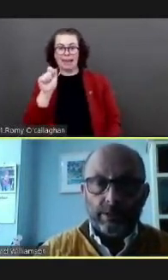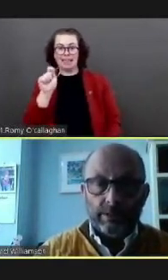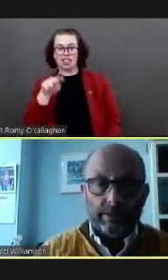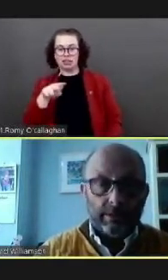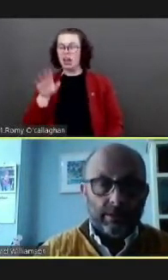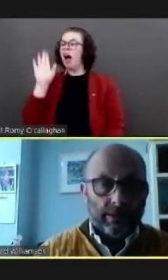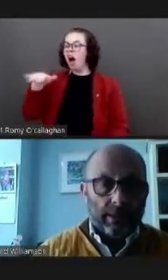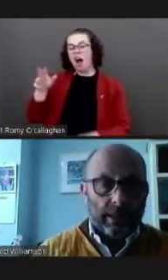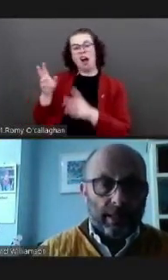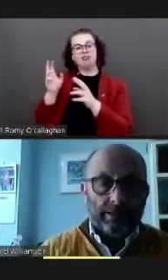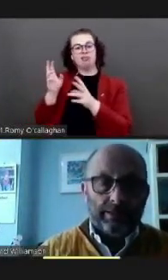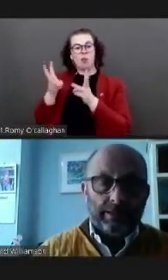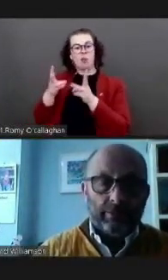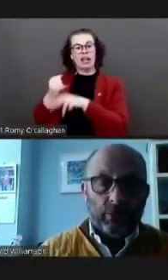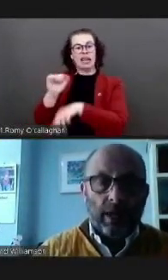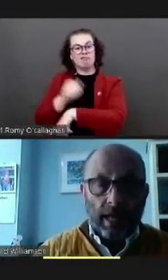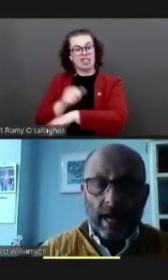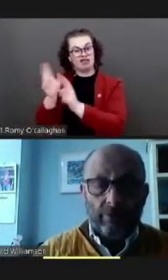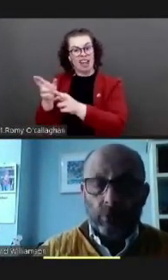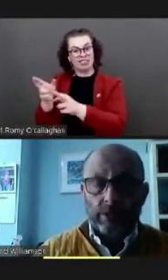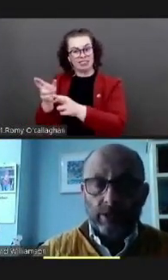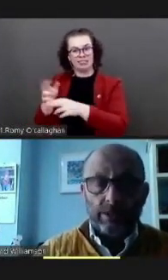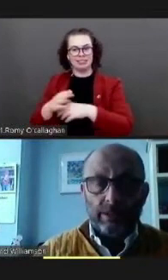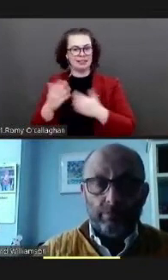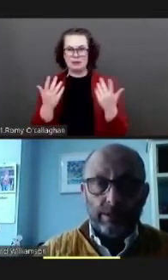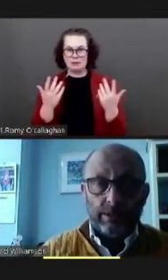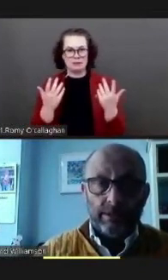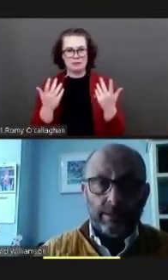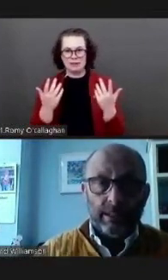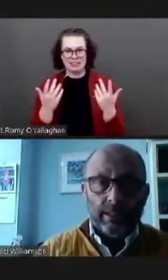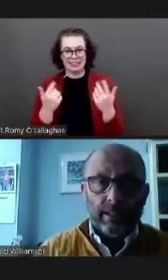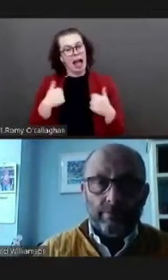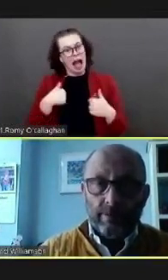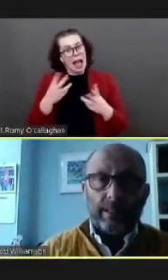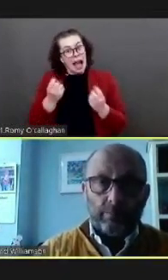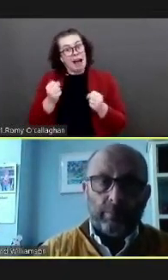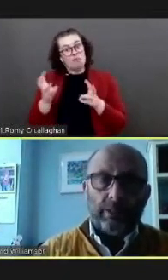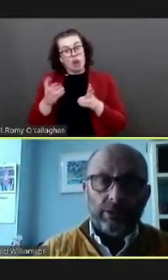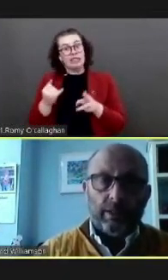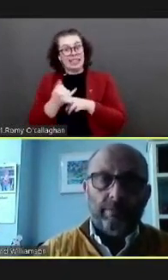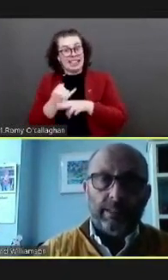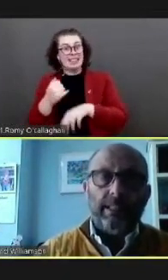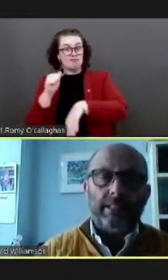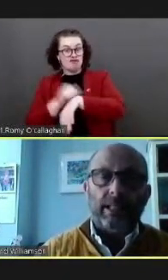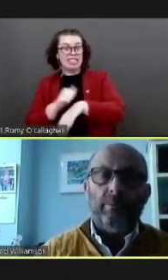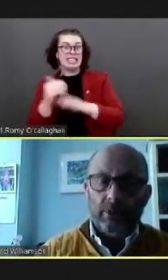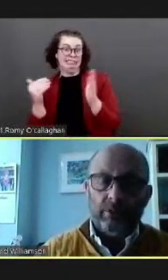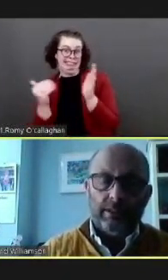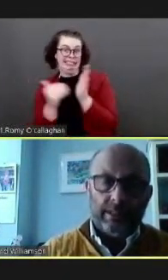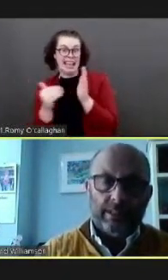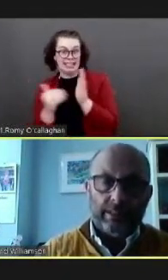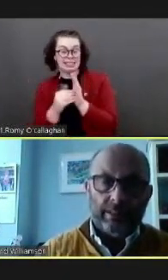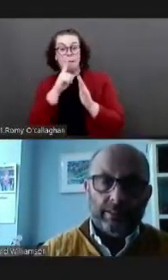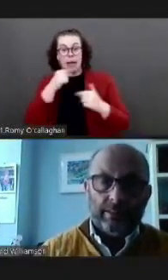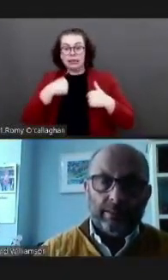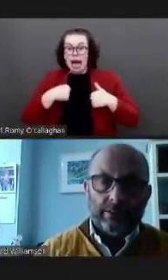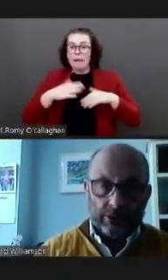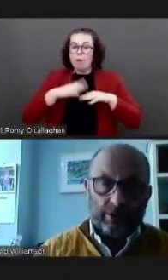in prisons." And while I have worked a lot in prisons, in fact, the probation service is a